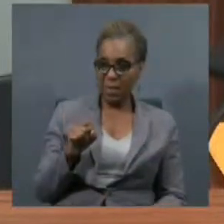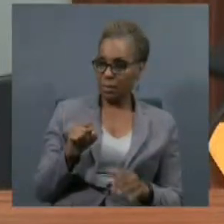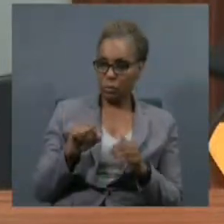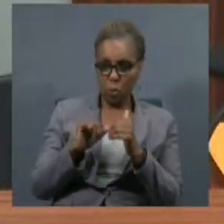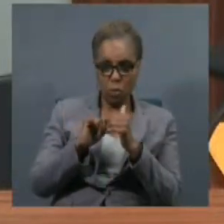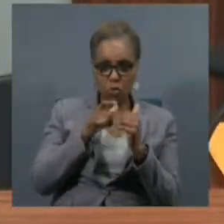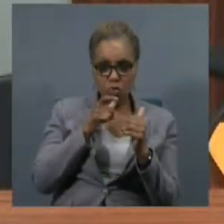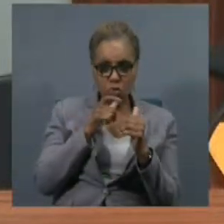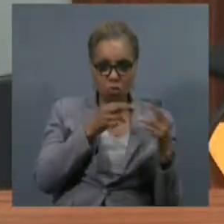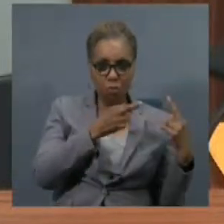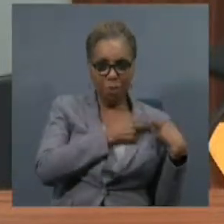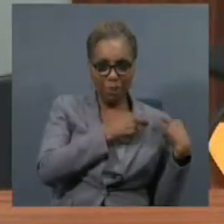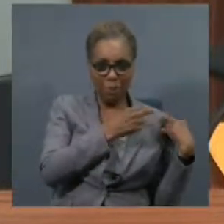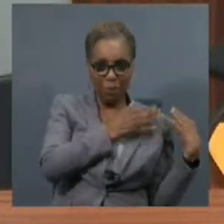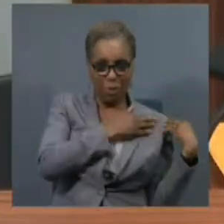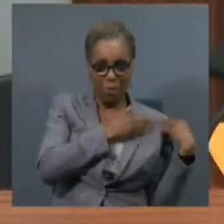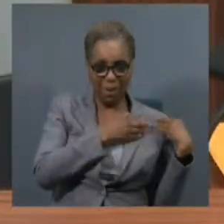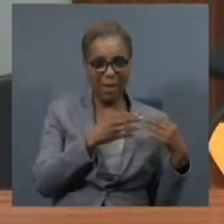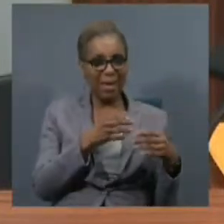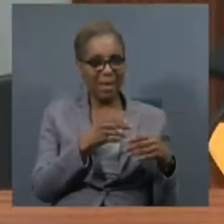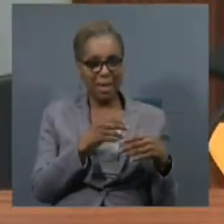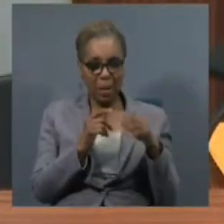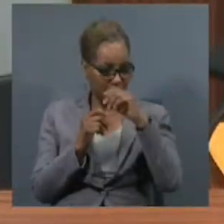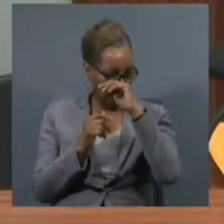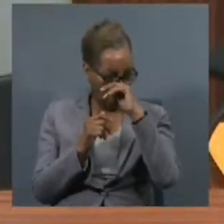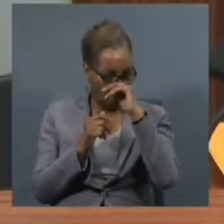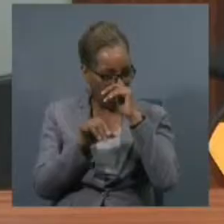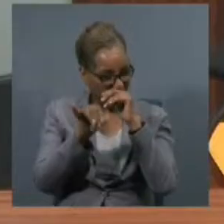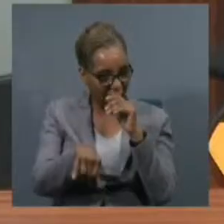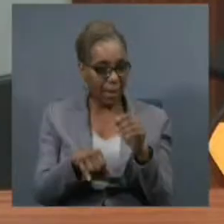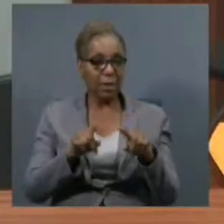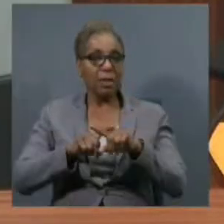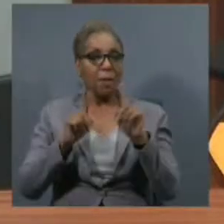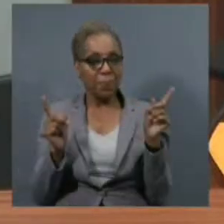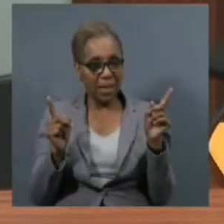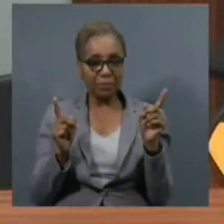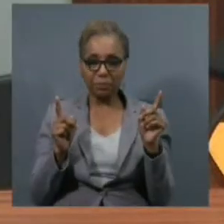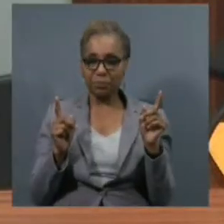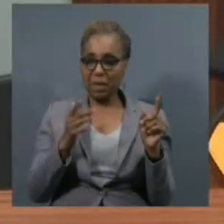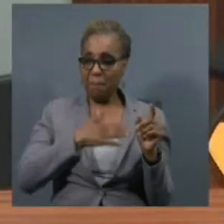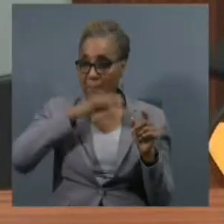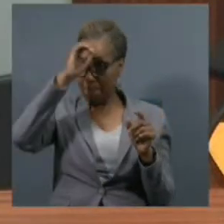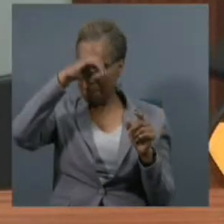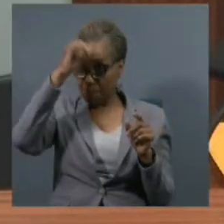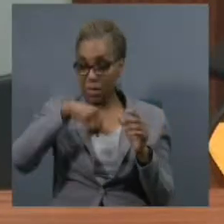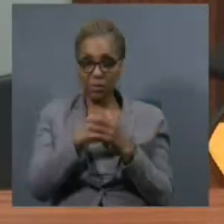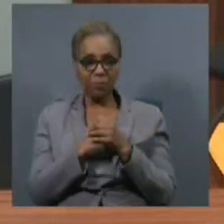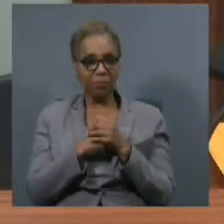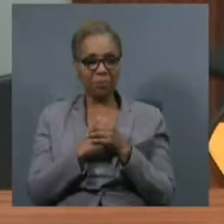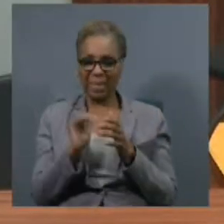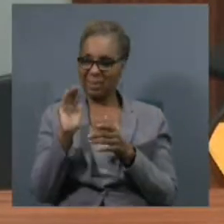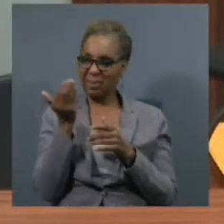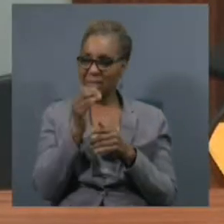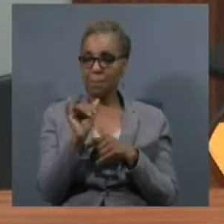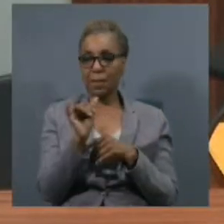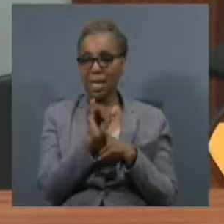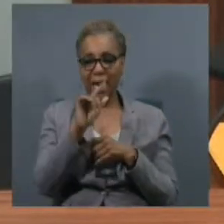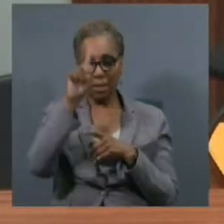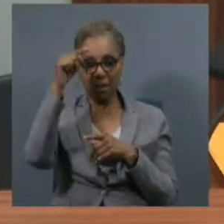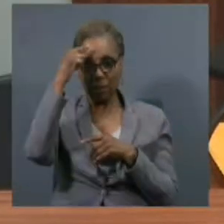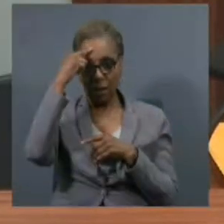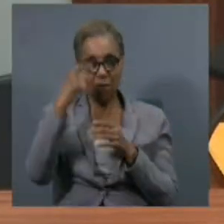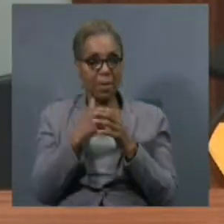has the responsibility and where it should go. But certainly to me, this sort of looks like, you know, the